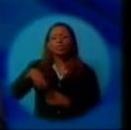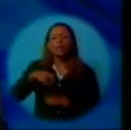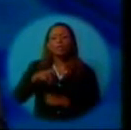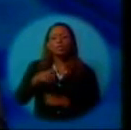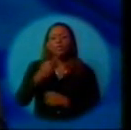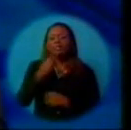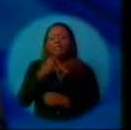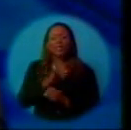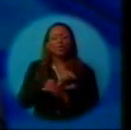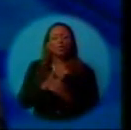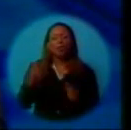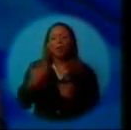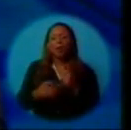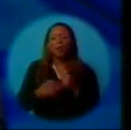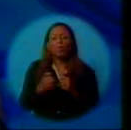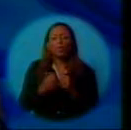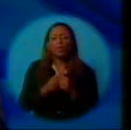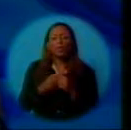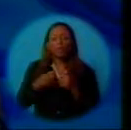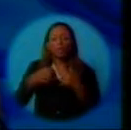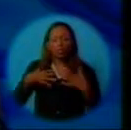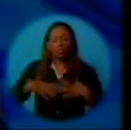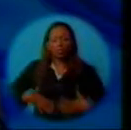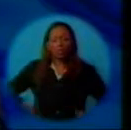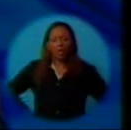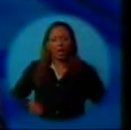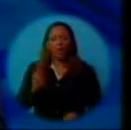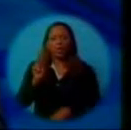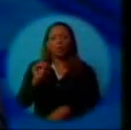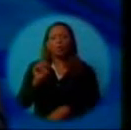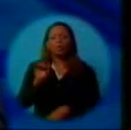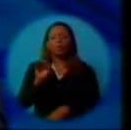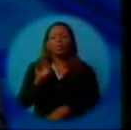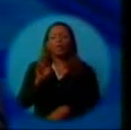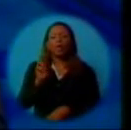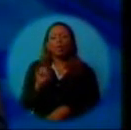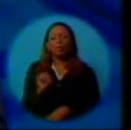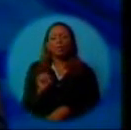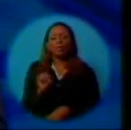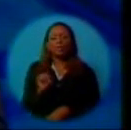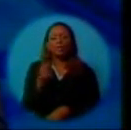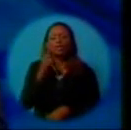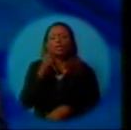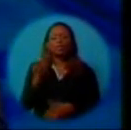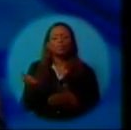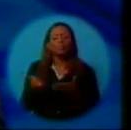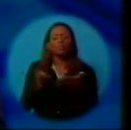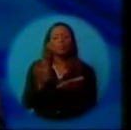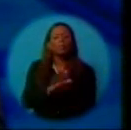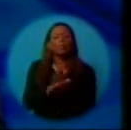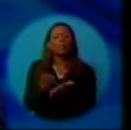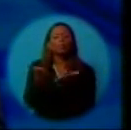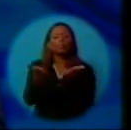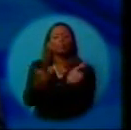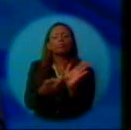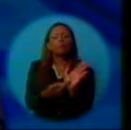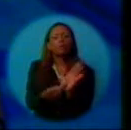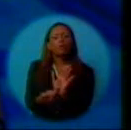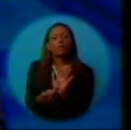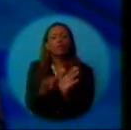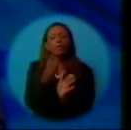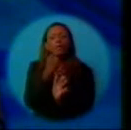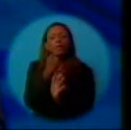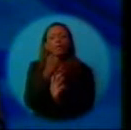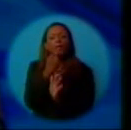issue surrounding the wearing of uniforms by PSV operators. Bringing documentation to support her claim, Ms. Ford states that